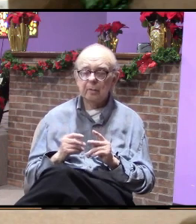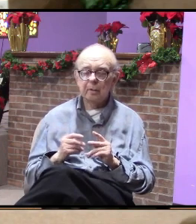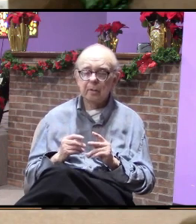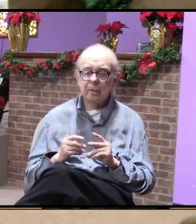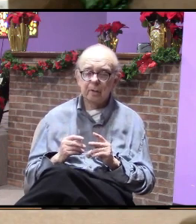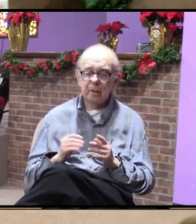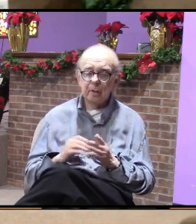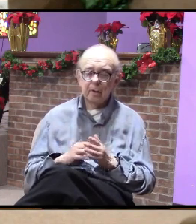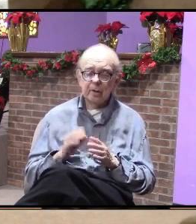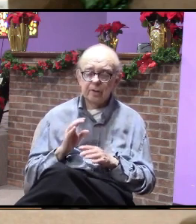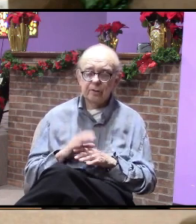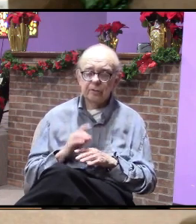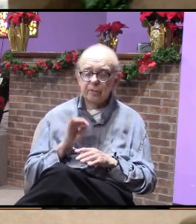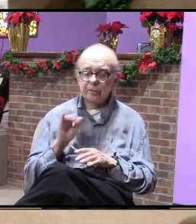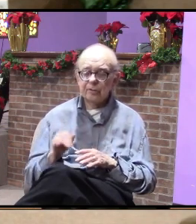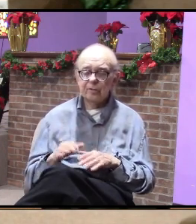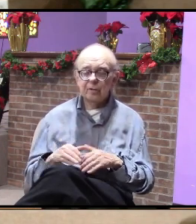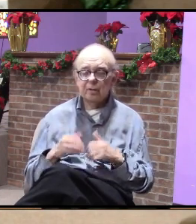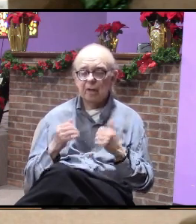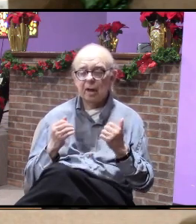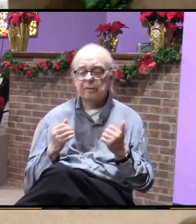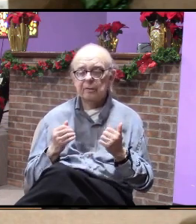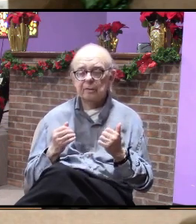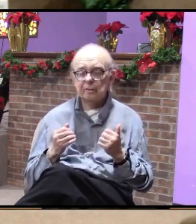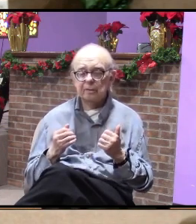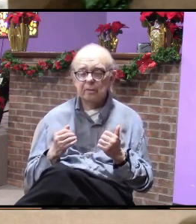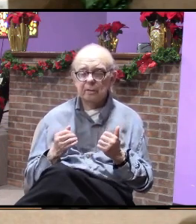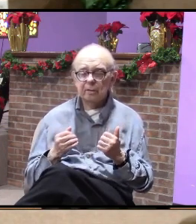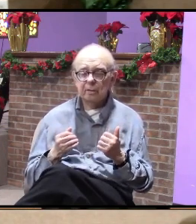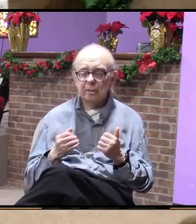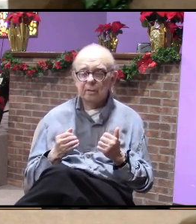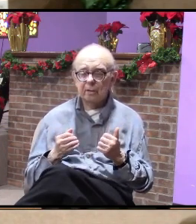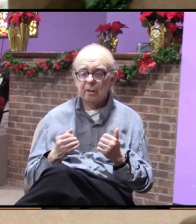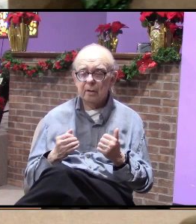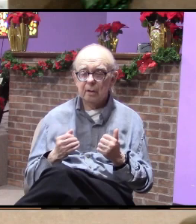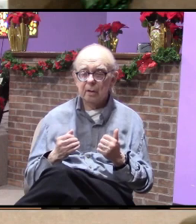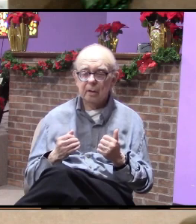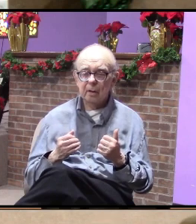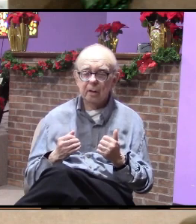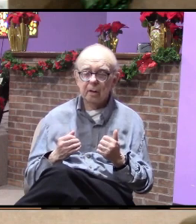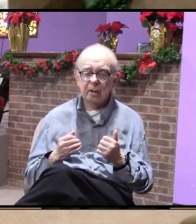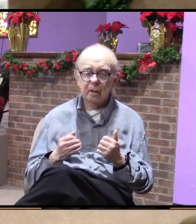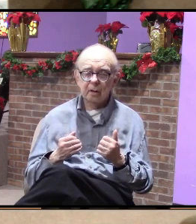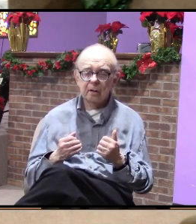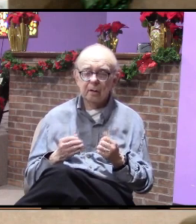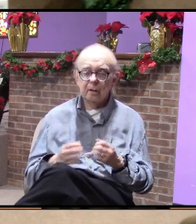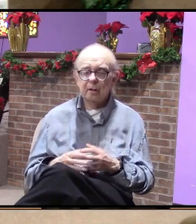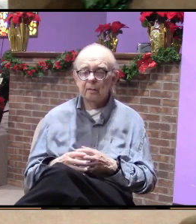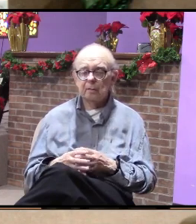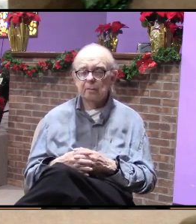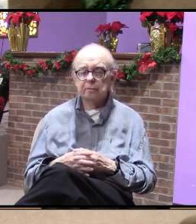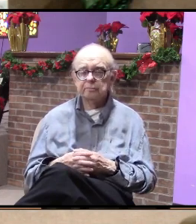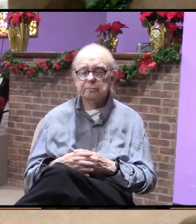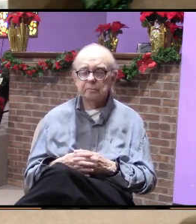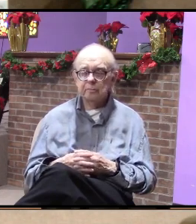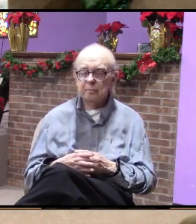But this church is still alive.